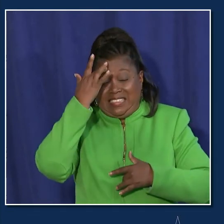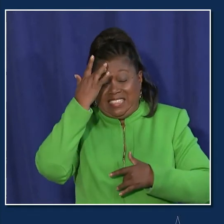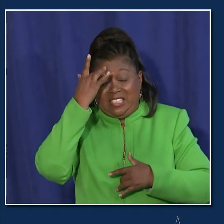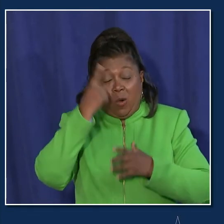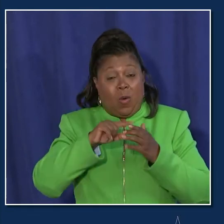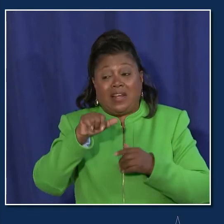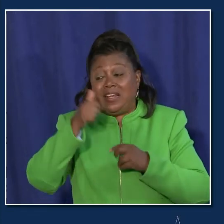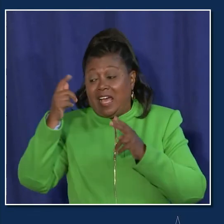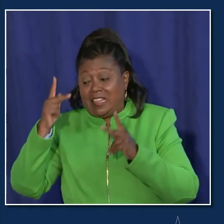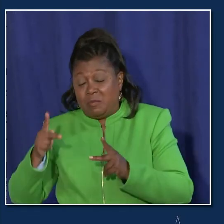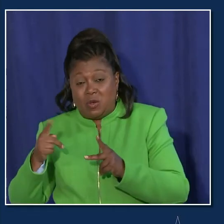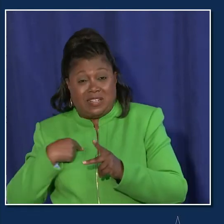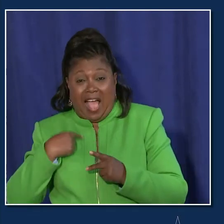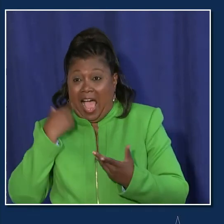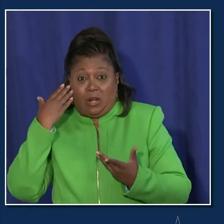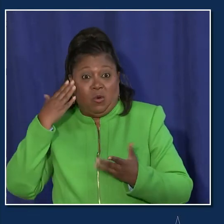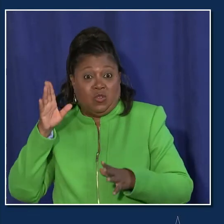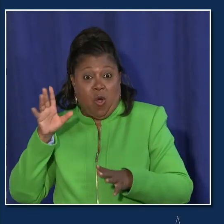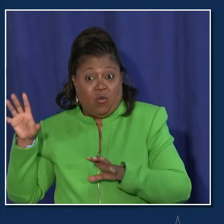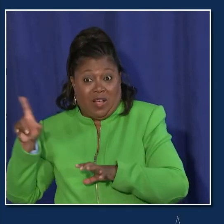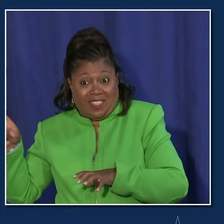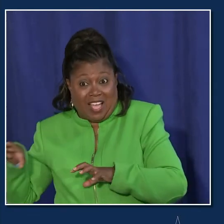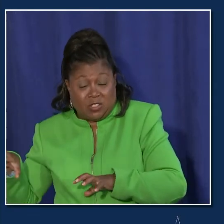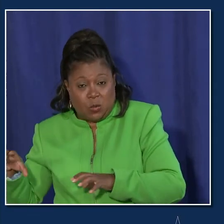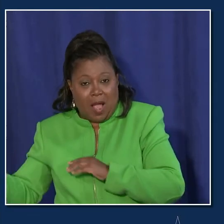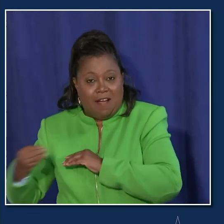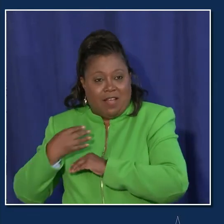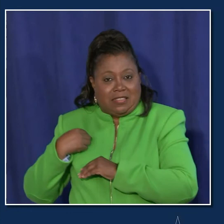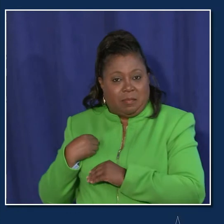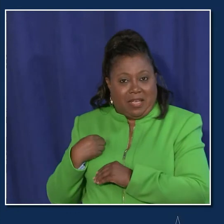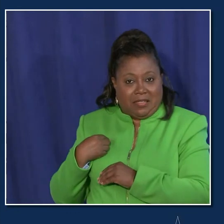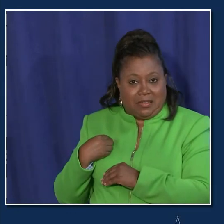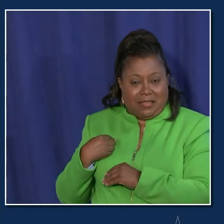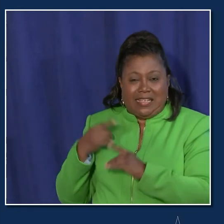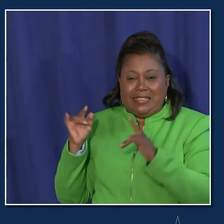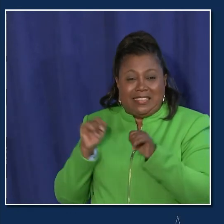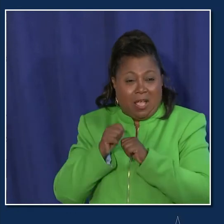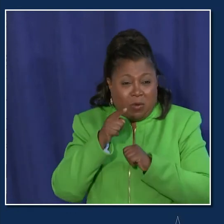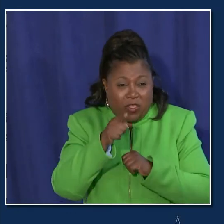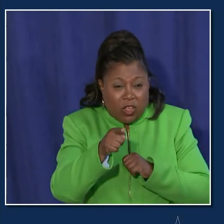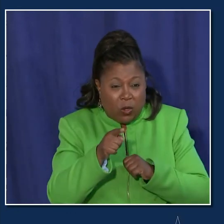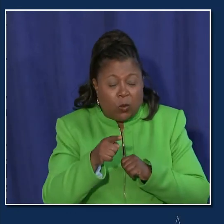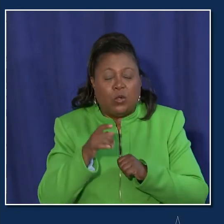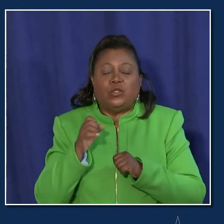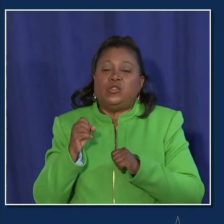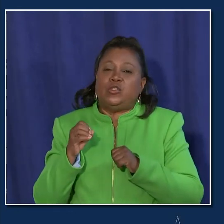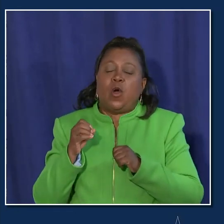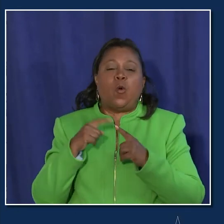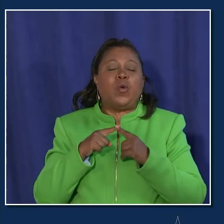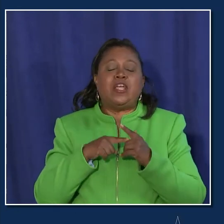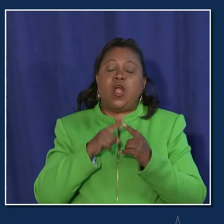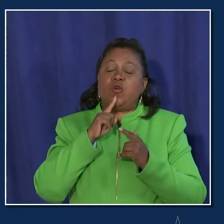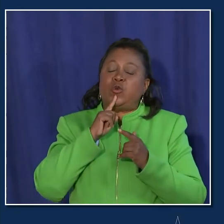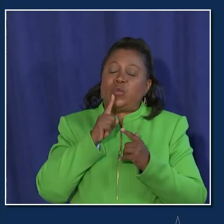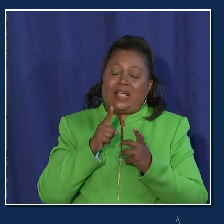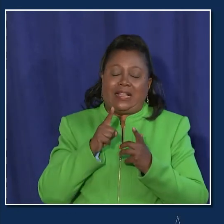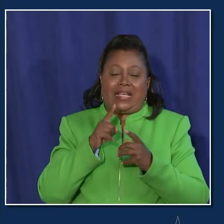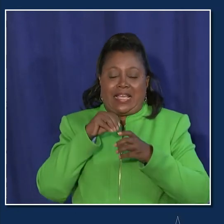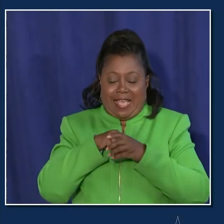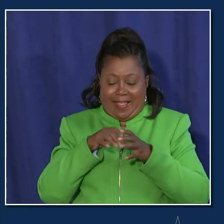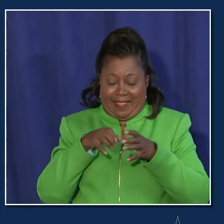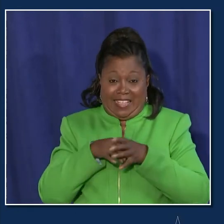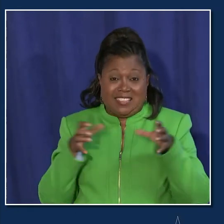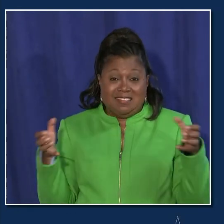what somebody else that I don't even know does affects me. Same thing with you. So we are literally in